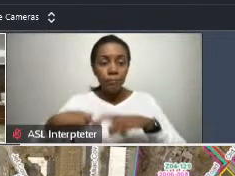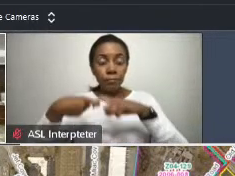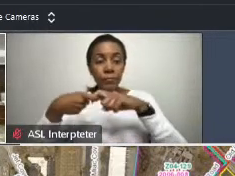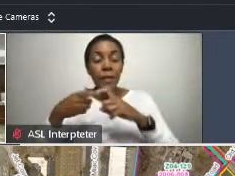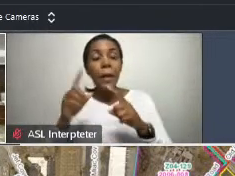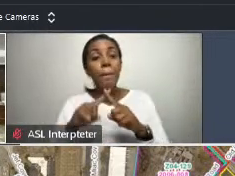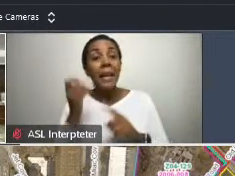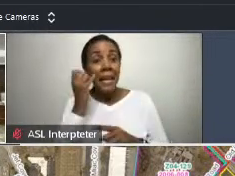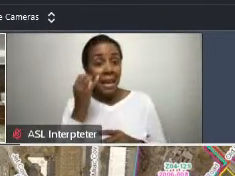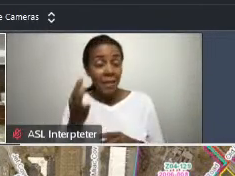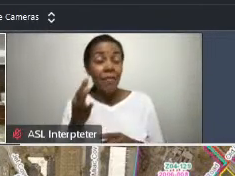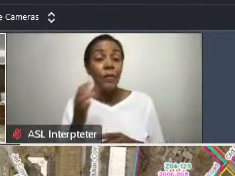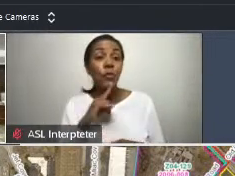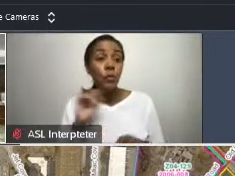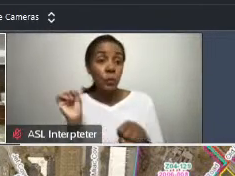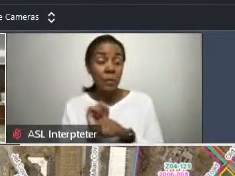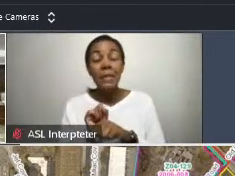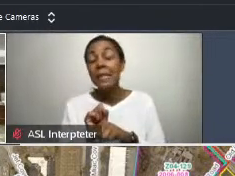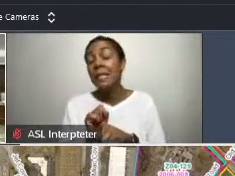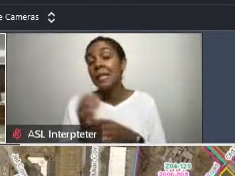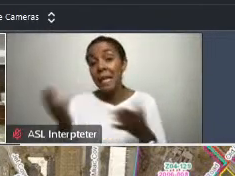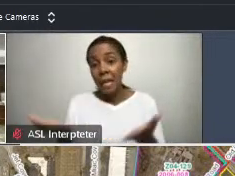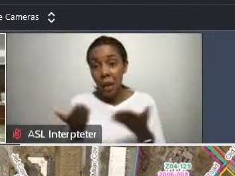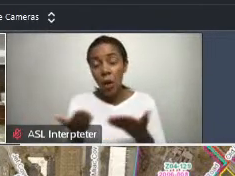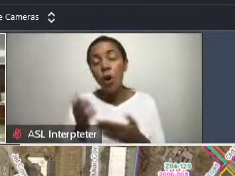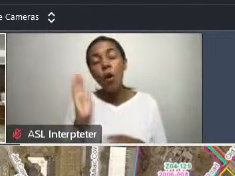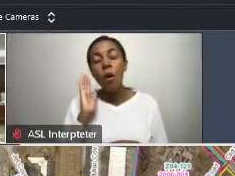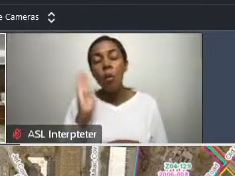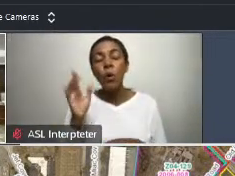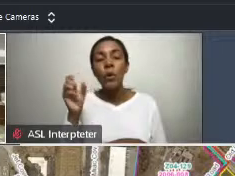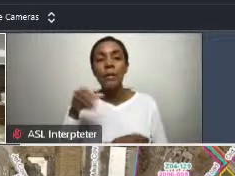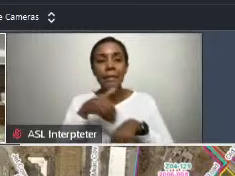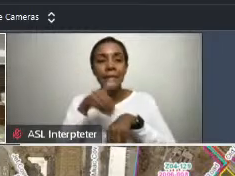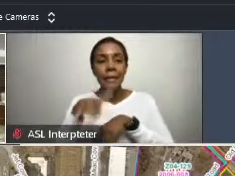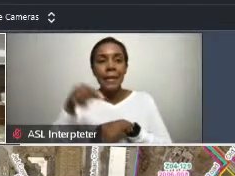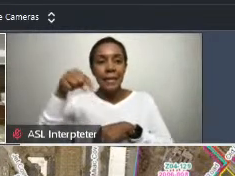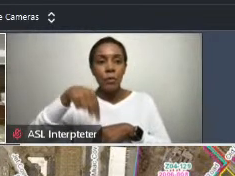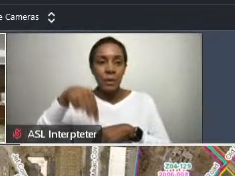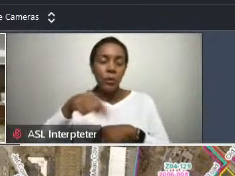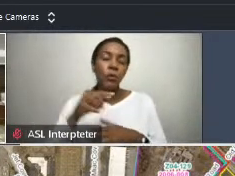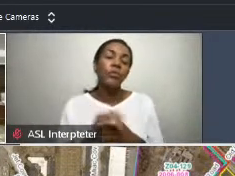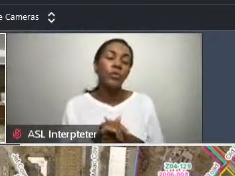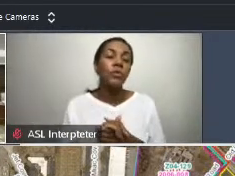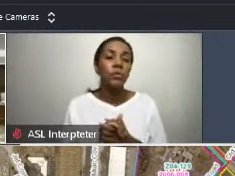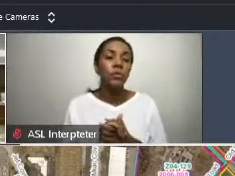we'll ask those questions. Then we'll send this downstairs without objection, without a recommendation.